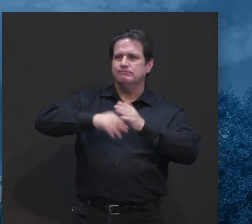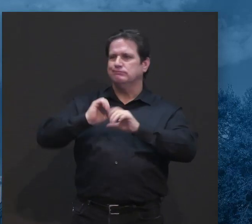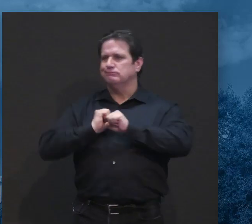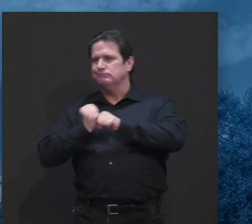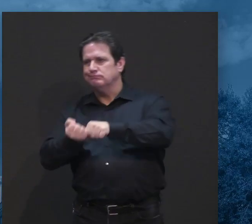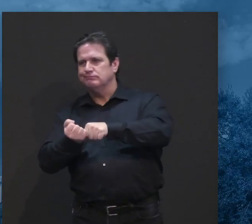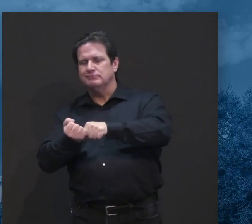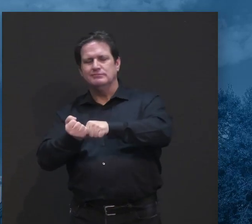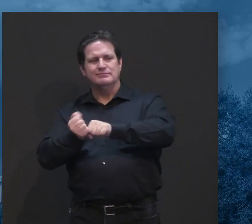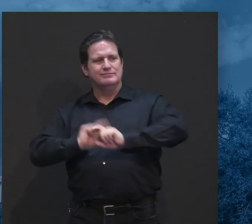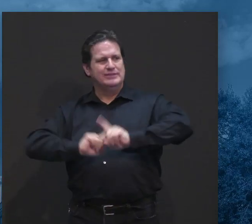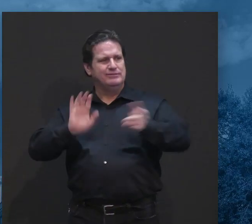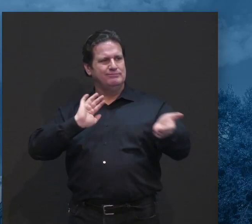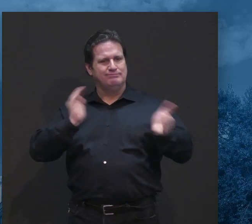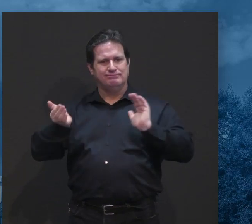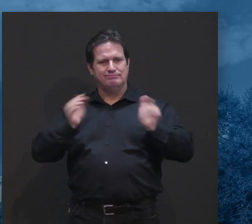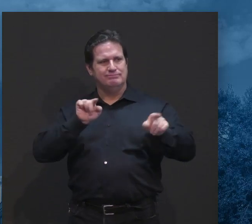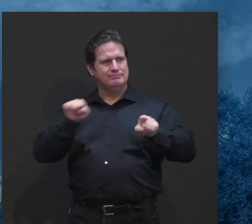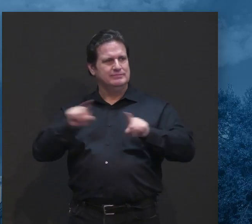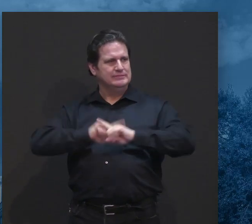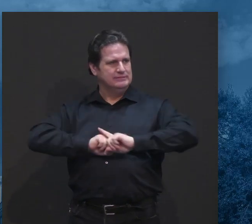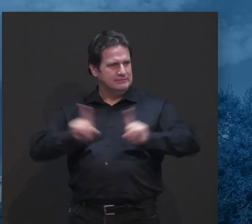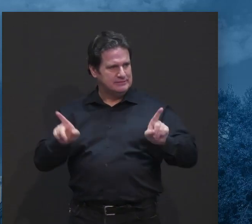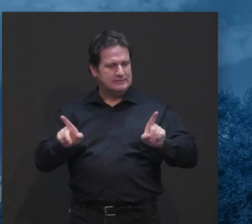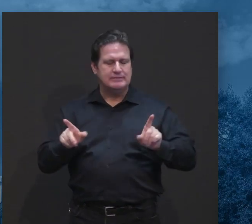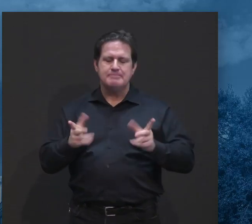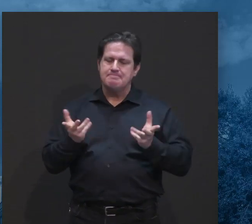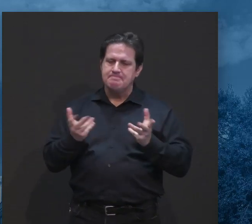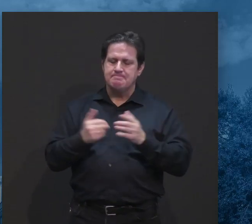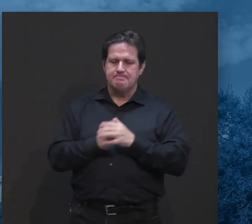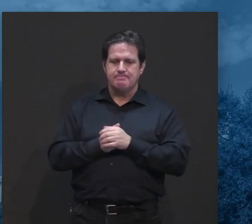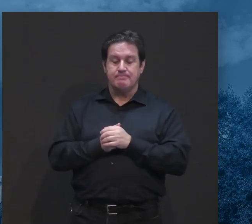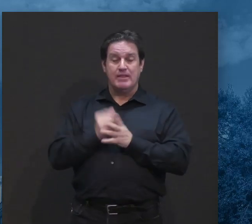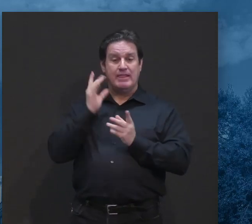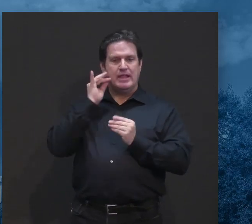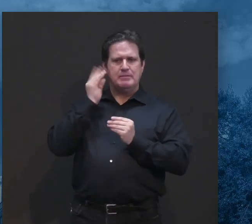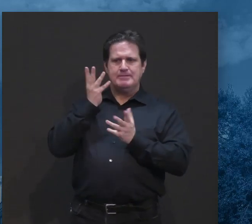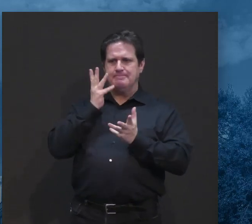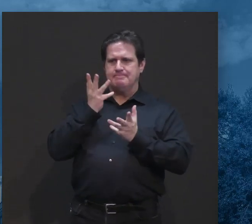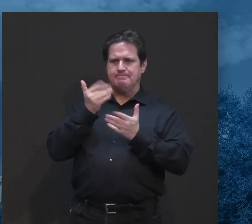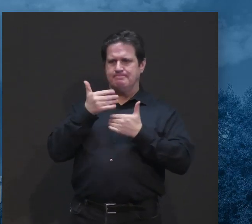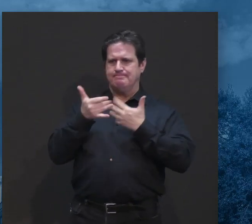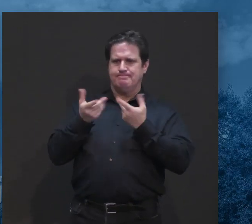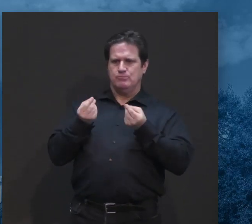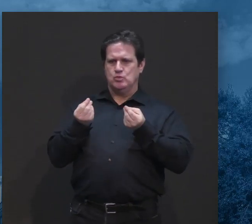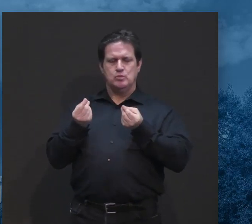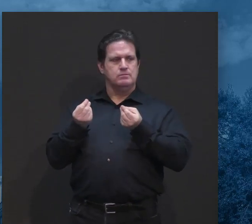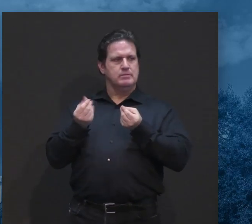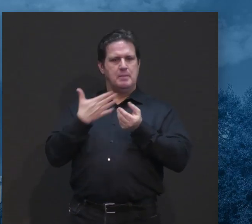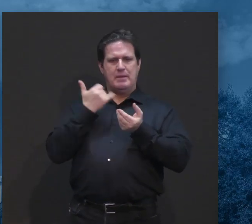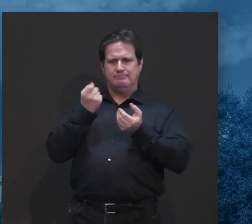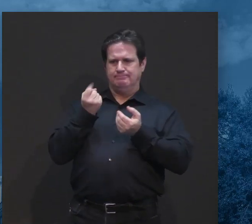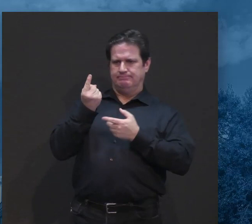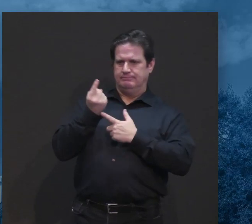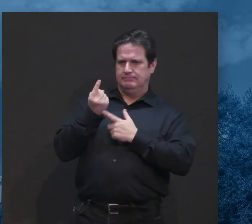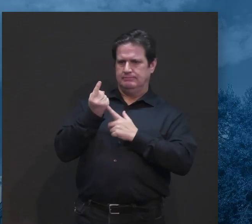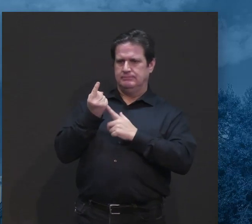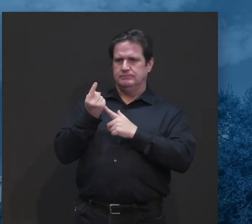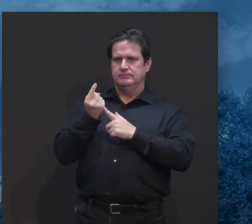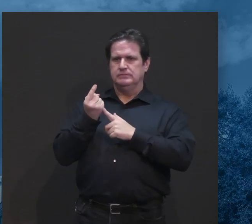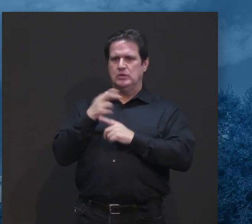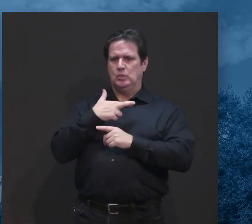sports right now. And so we are thinking about it, and we're trying to best understand